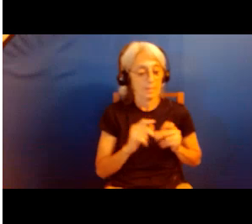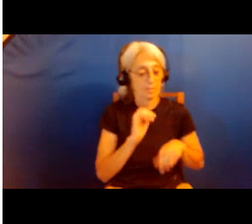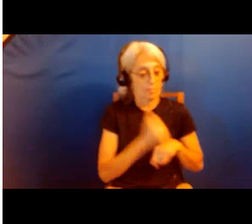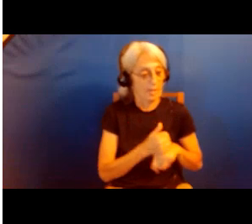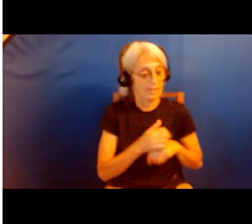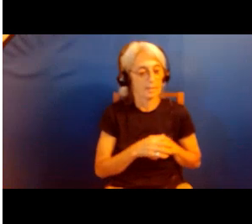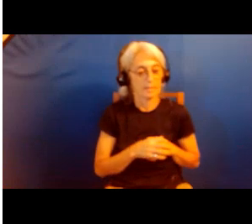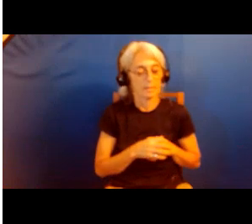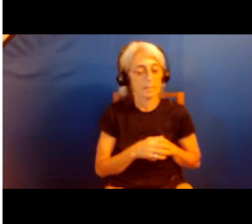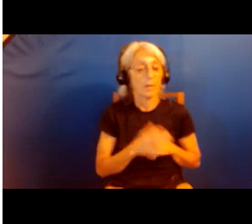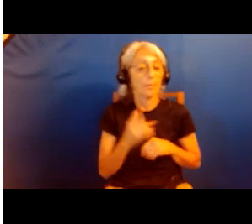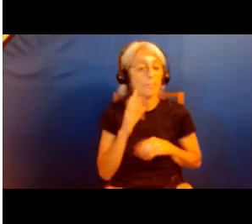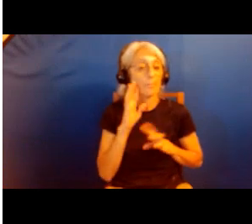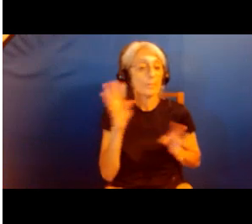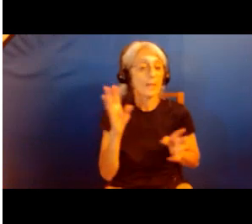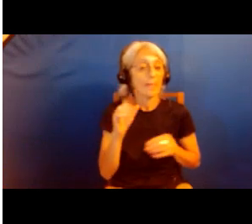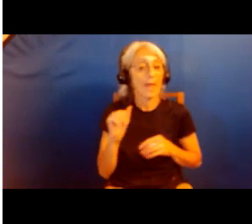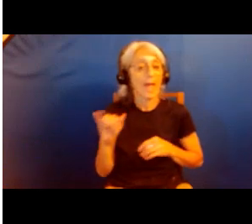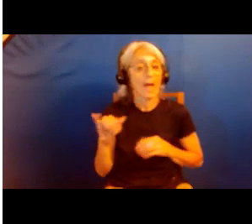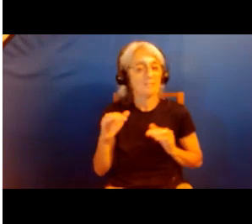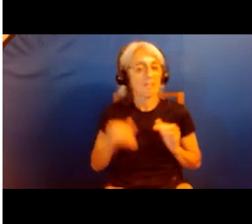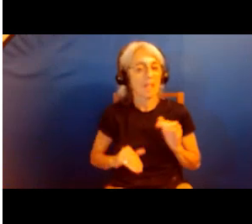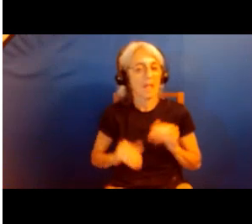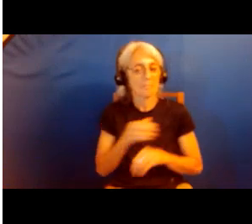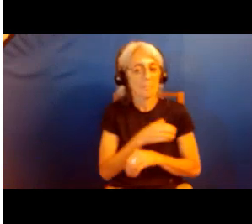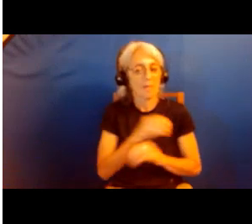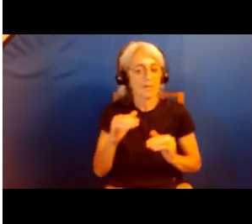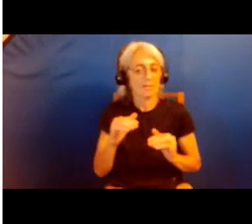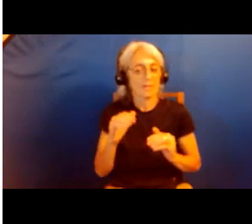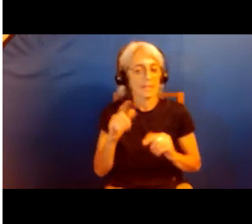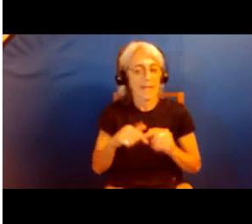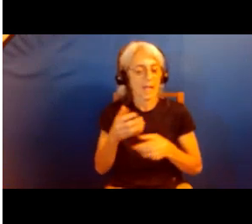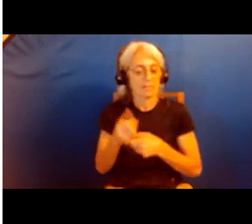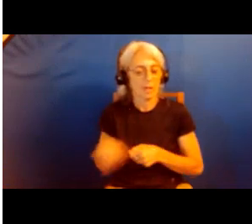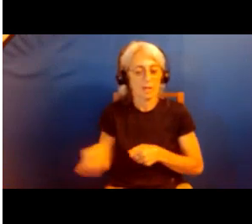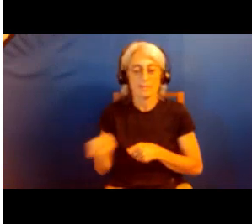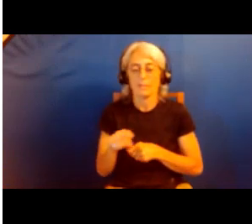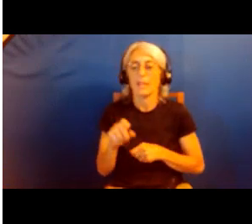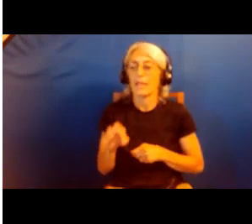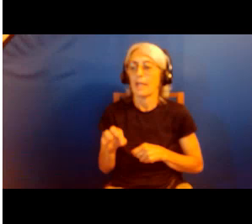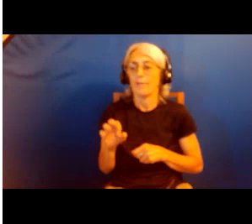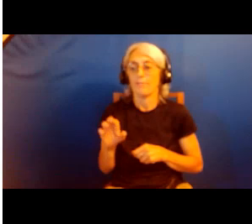that AI is less powerful and less trustworthy if the data that it